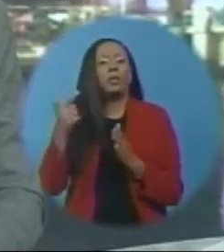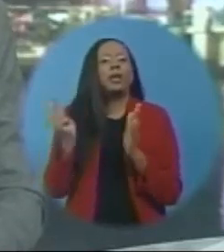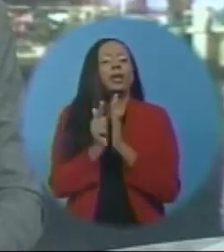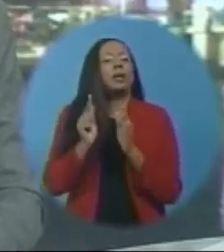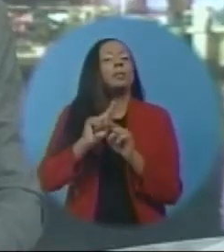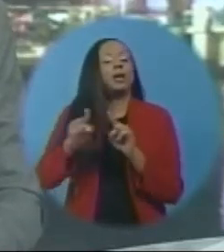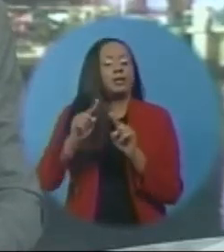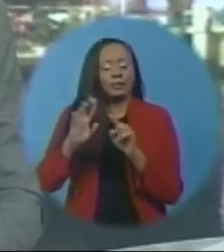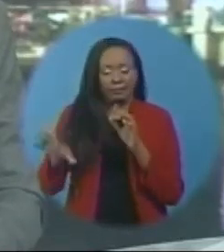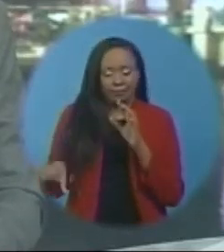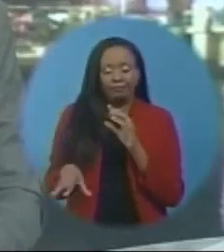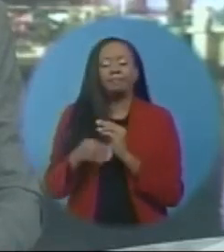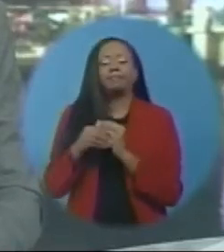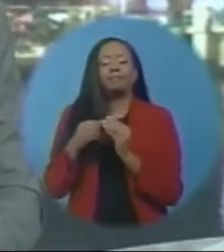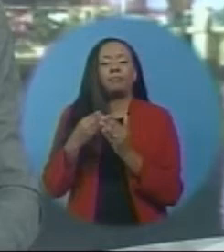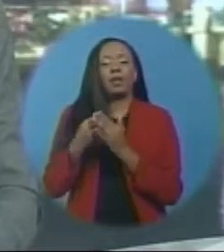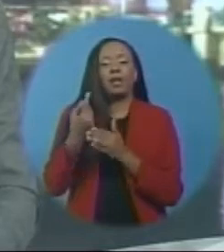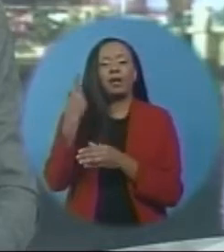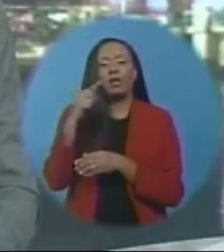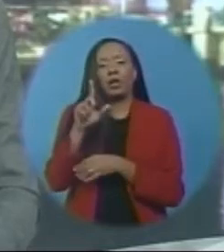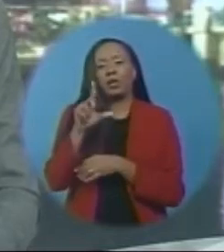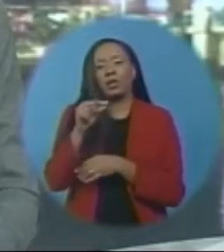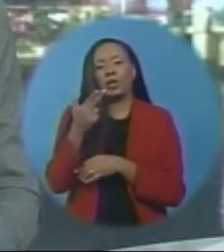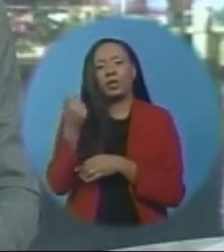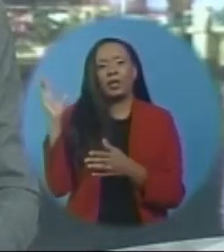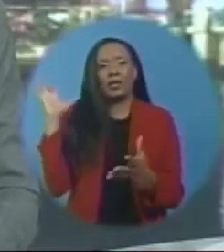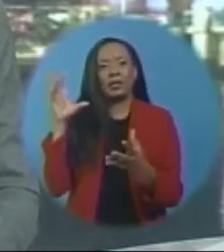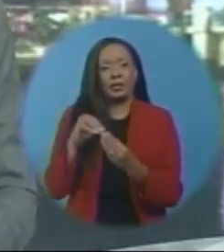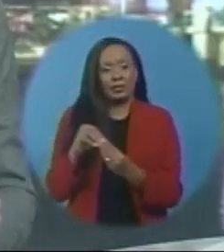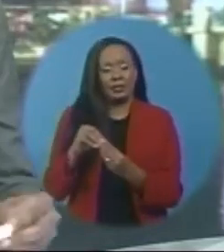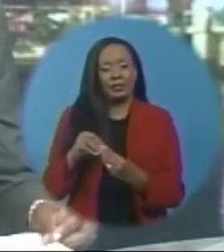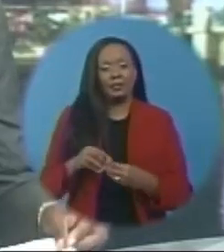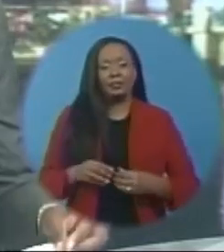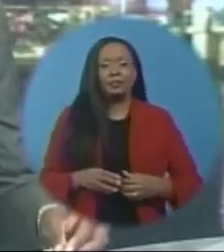illegal since such action was forbidden by the CBC Act.